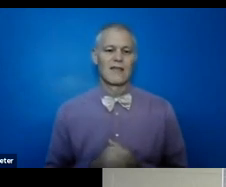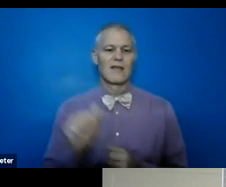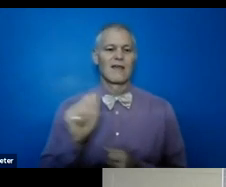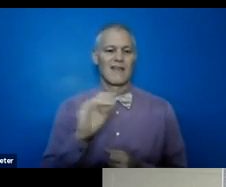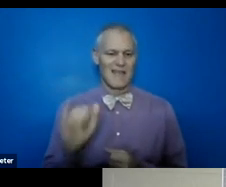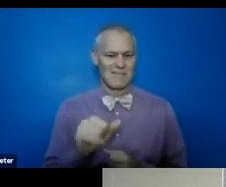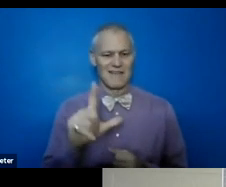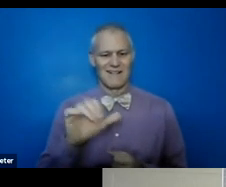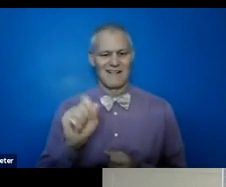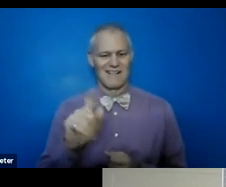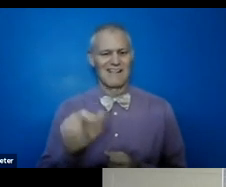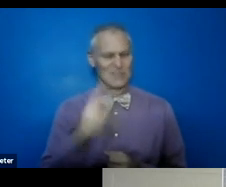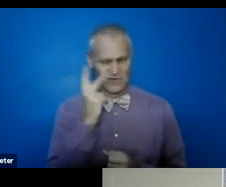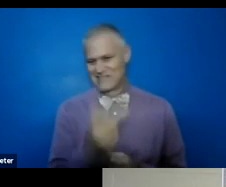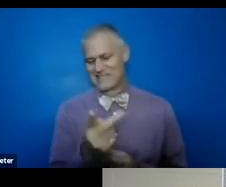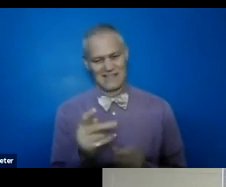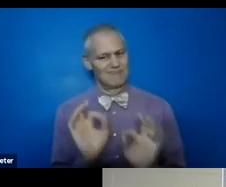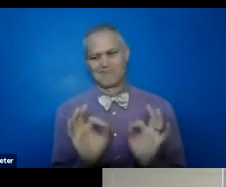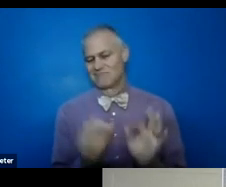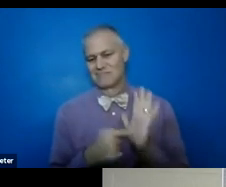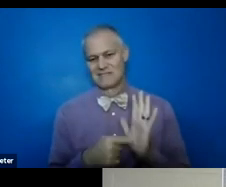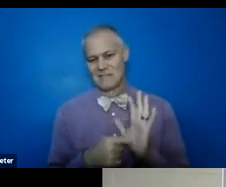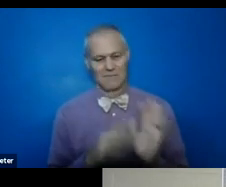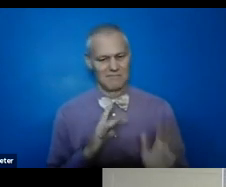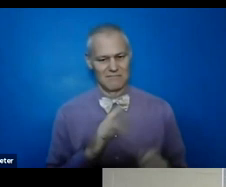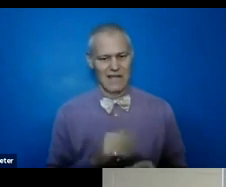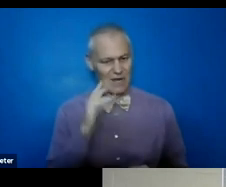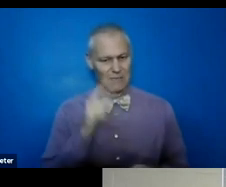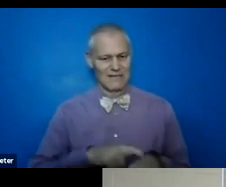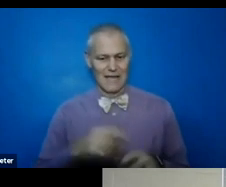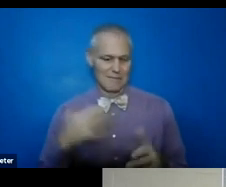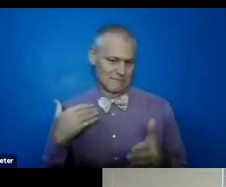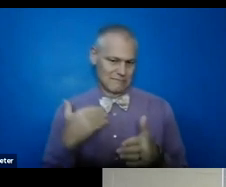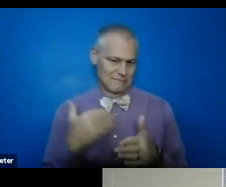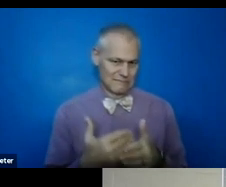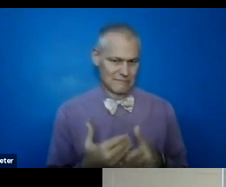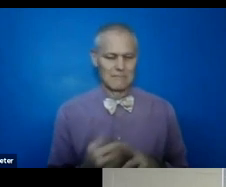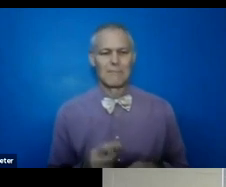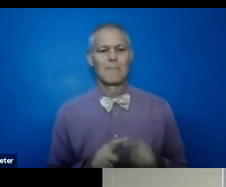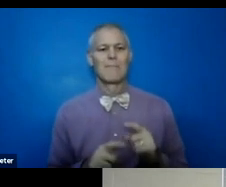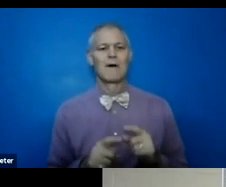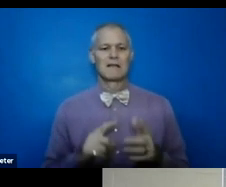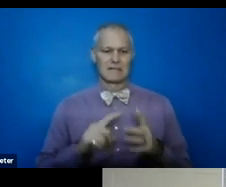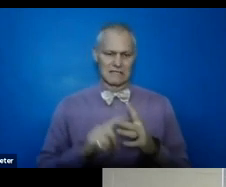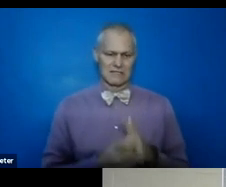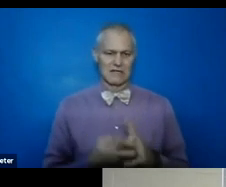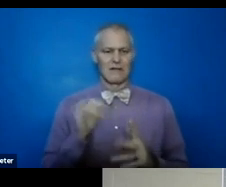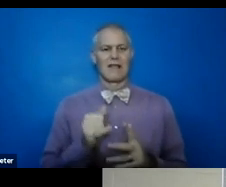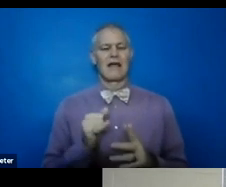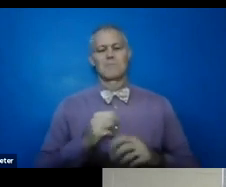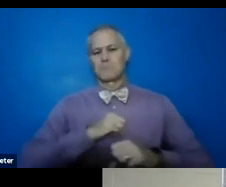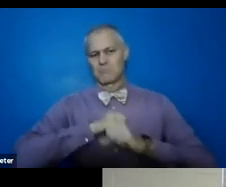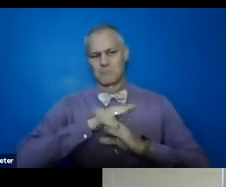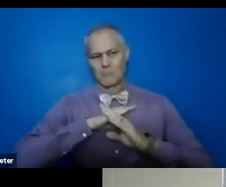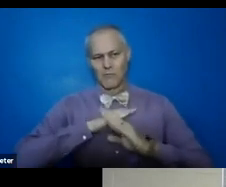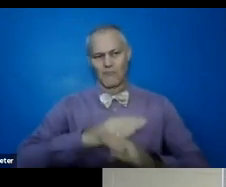like good examples of those. Um, I know my time is coming a little bit short, but having introduced the preventative power of